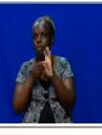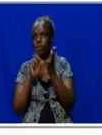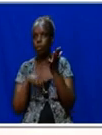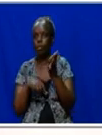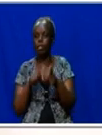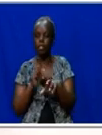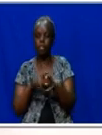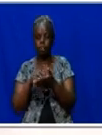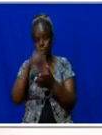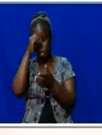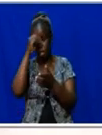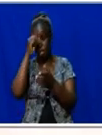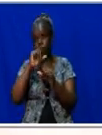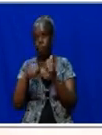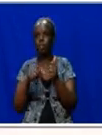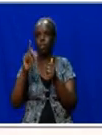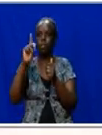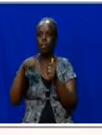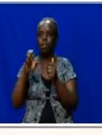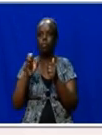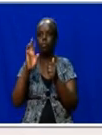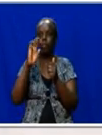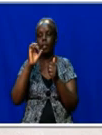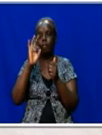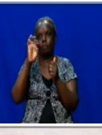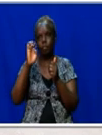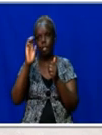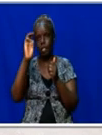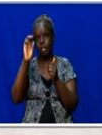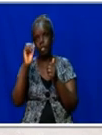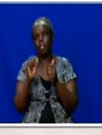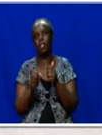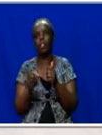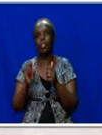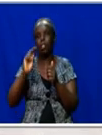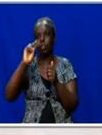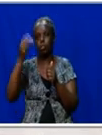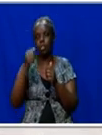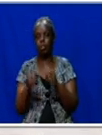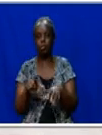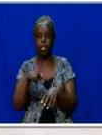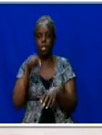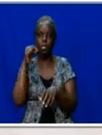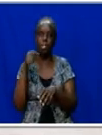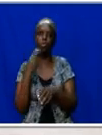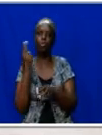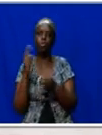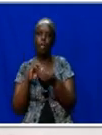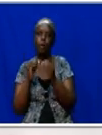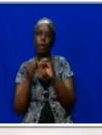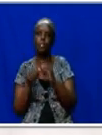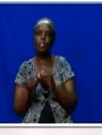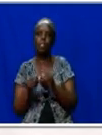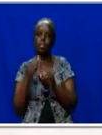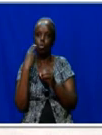When we are looking at perfect squares, we are thinking of getting two numbers. For example, if I have 2